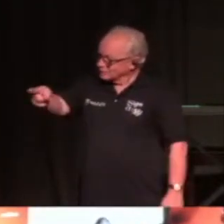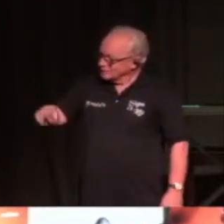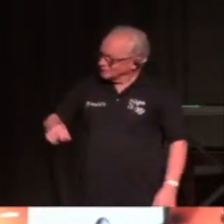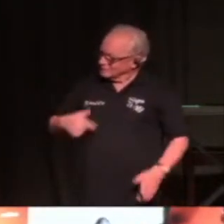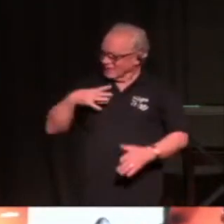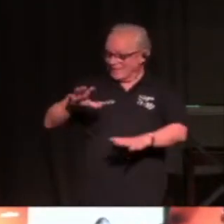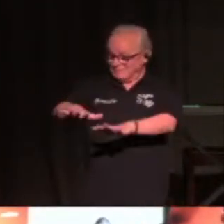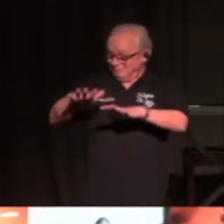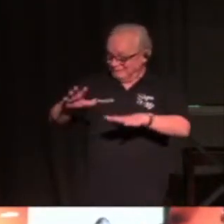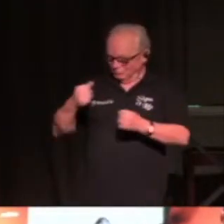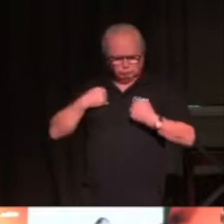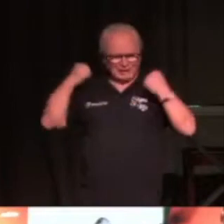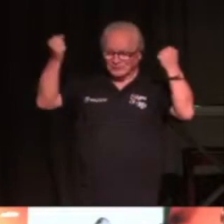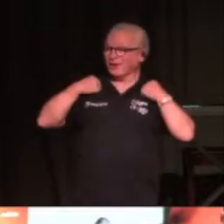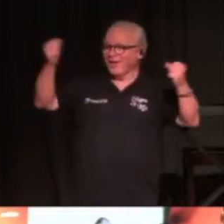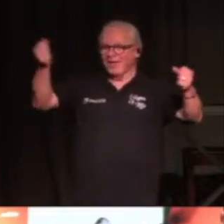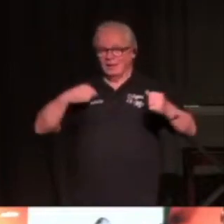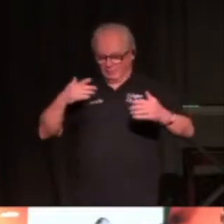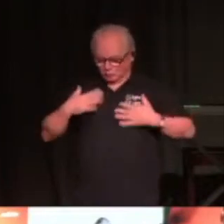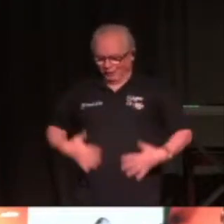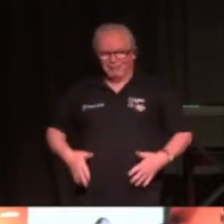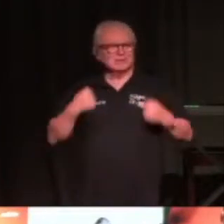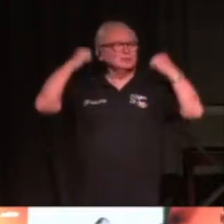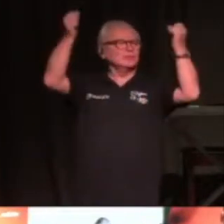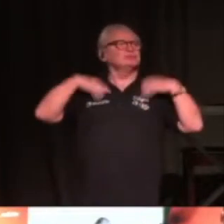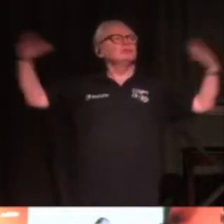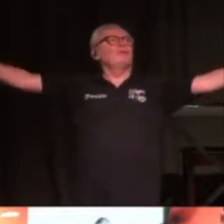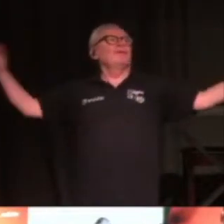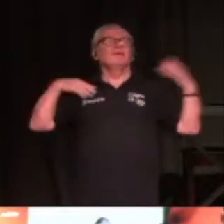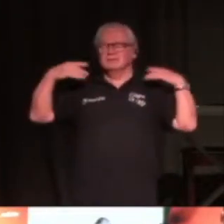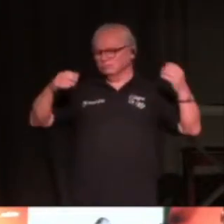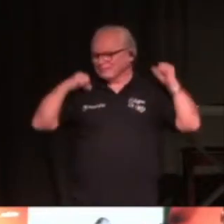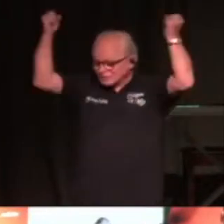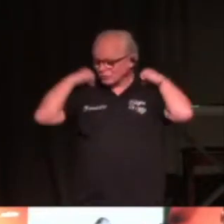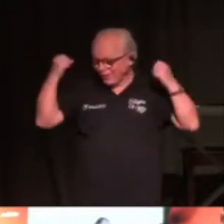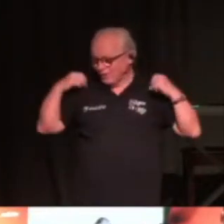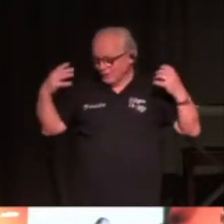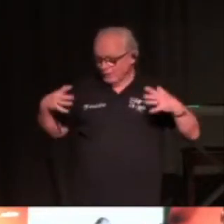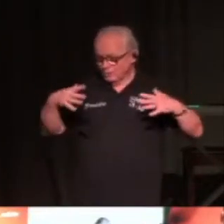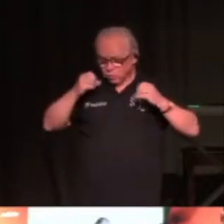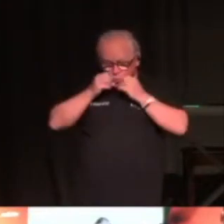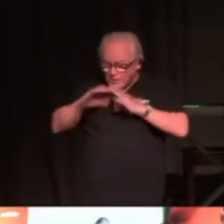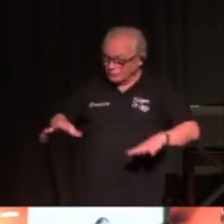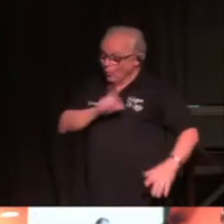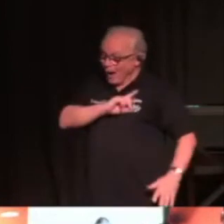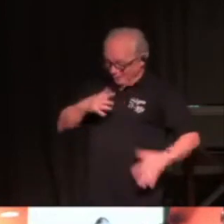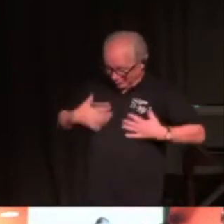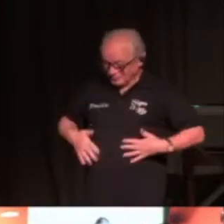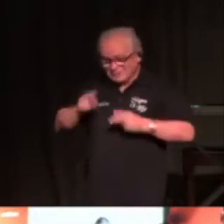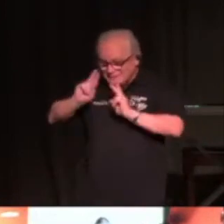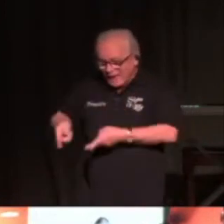amazing how much energy we'll spend exercising. How much energy we'll spend exercising the part of us that's going to die.